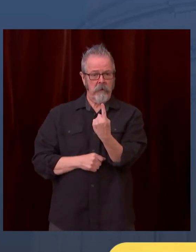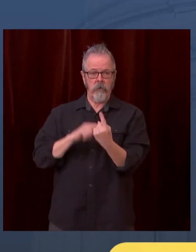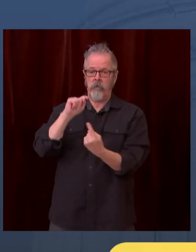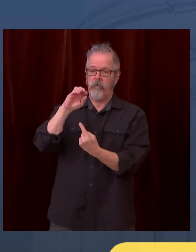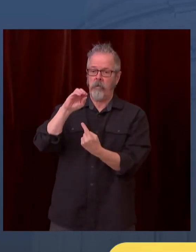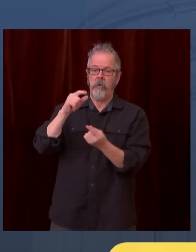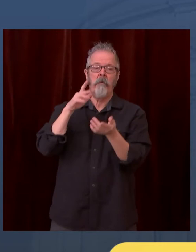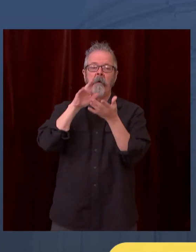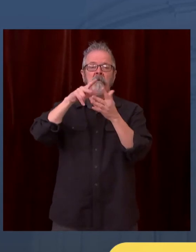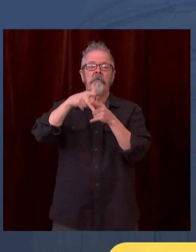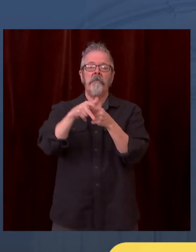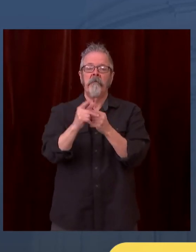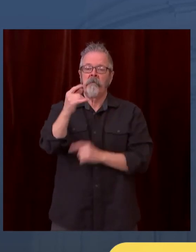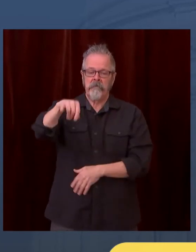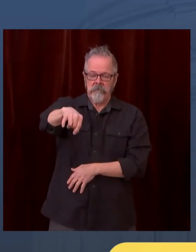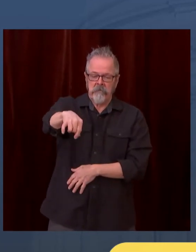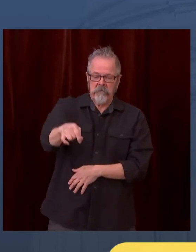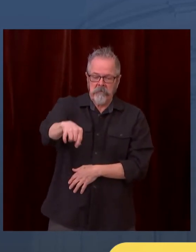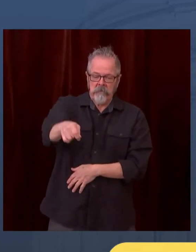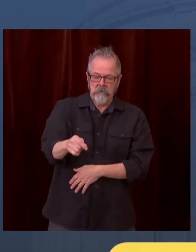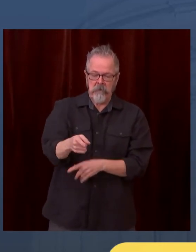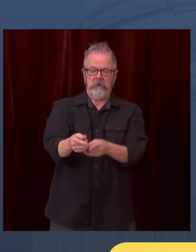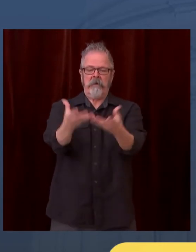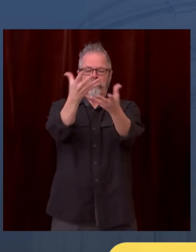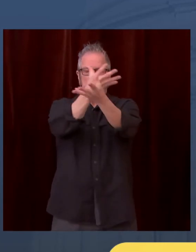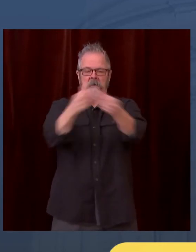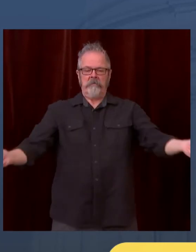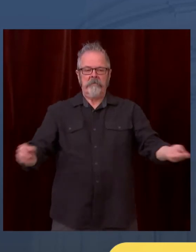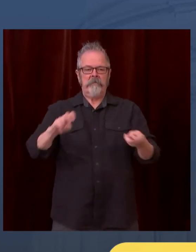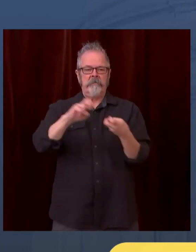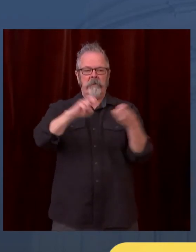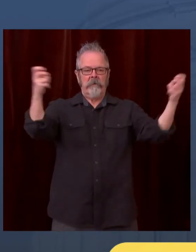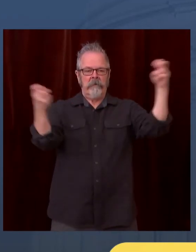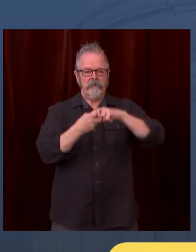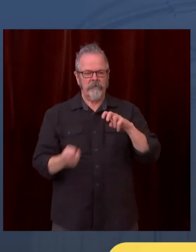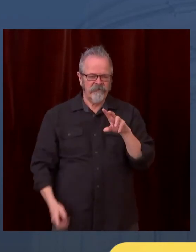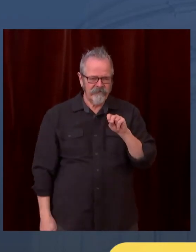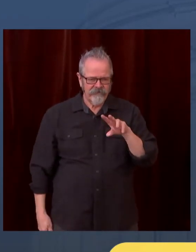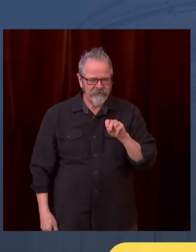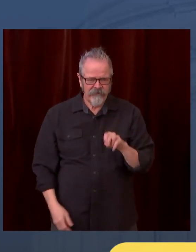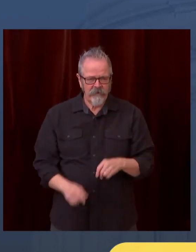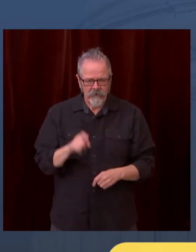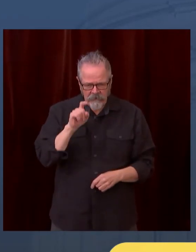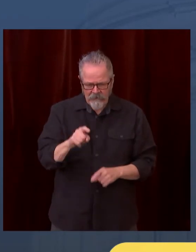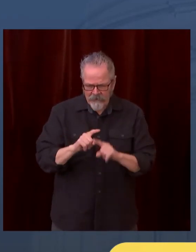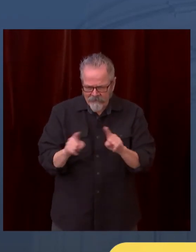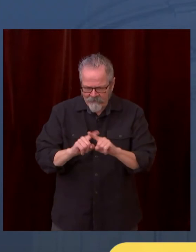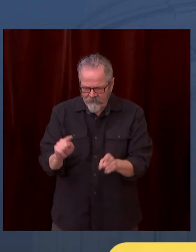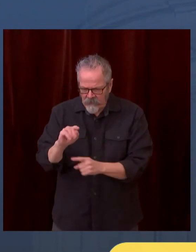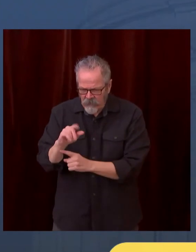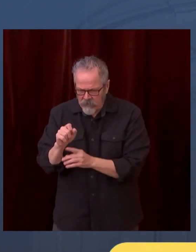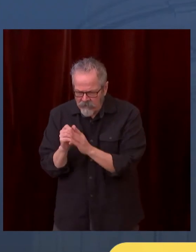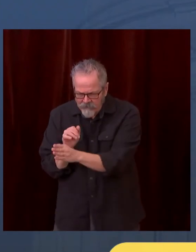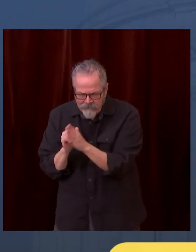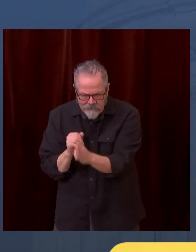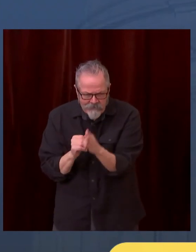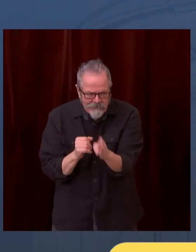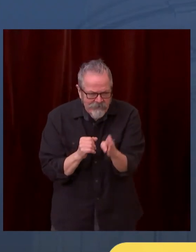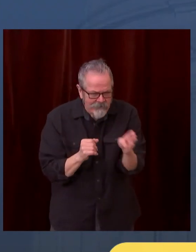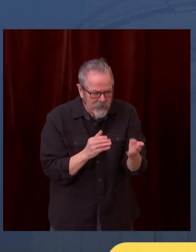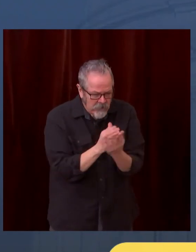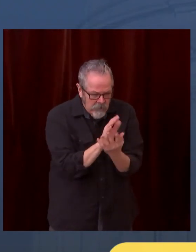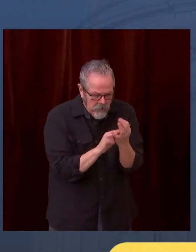tools that we know that work. And all three of the things that we have proposed, we know that work. We have high confidence in their efficacy.